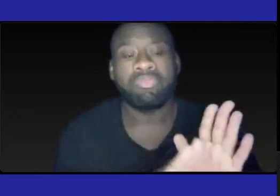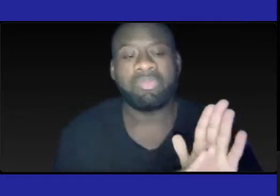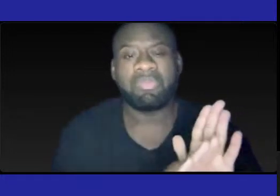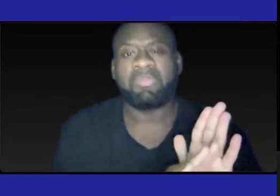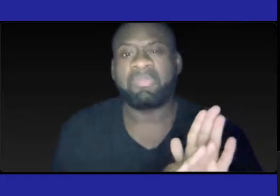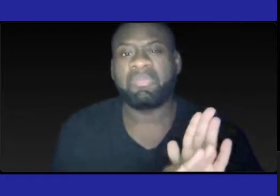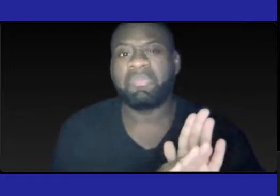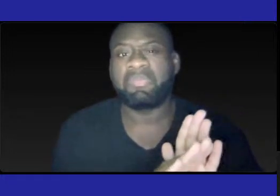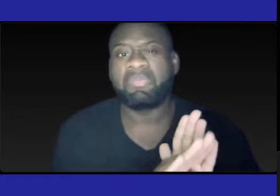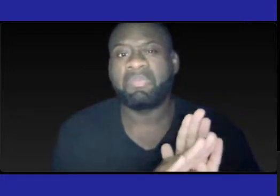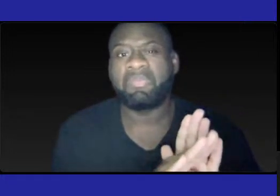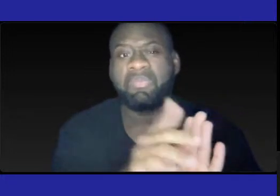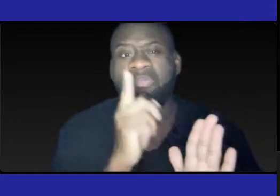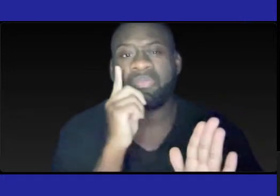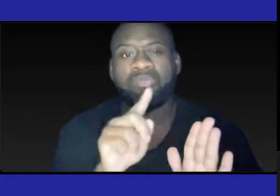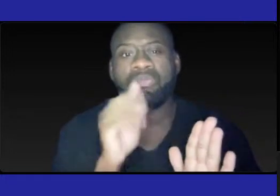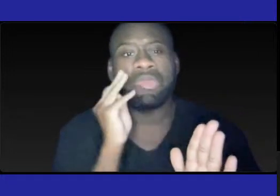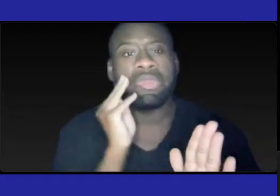frame.